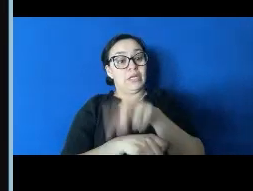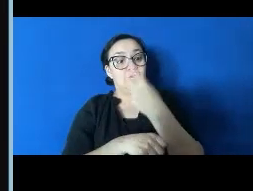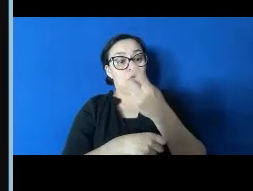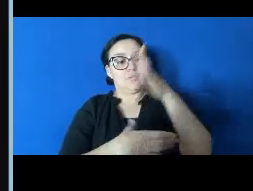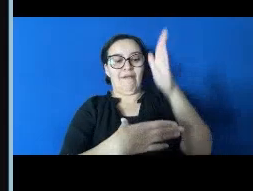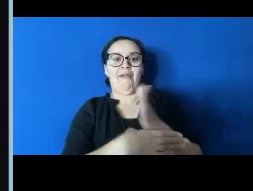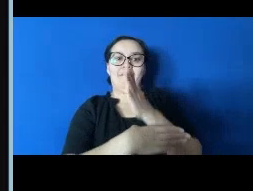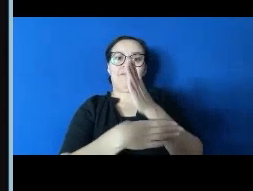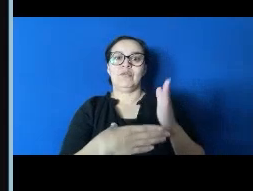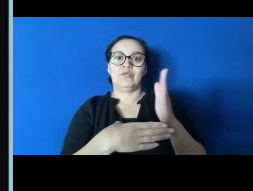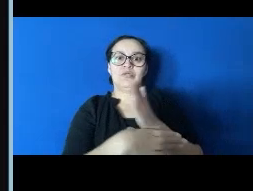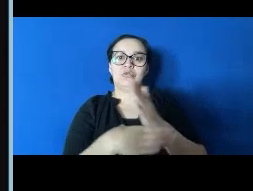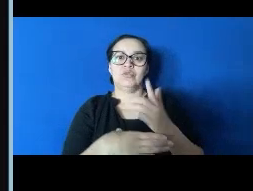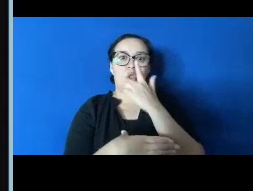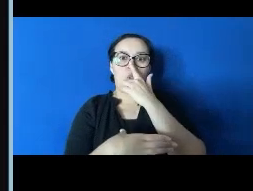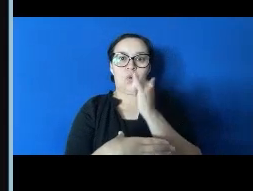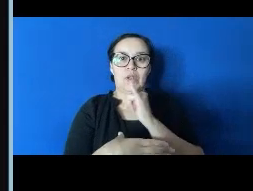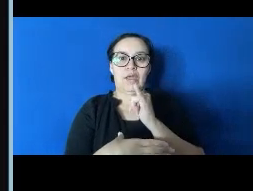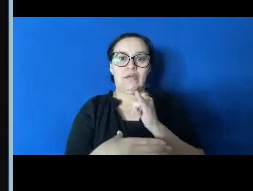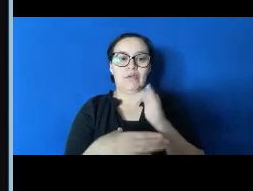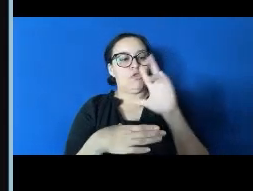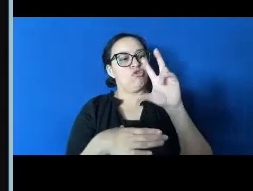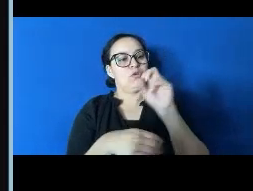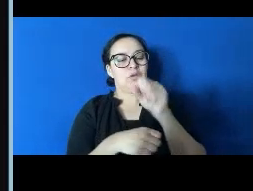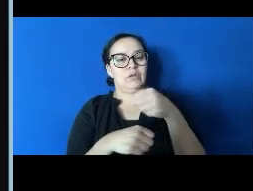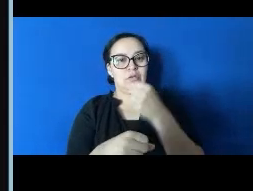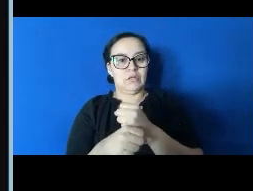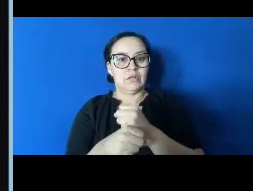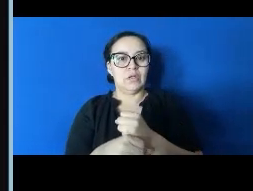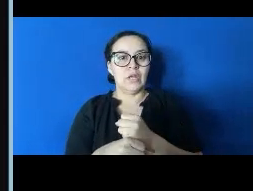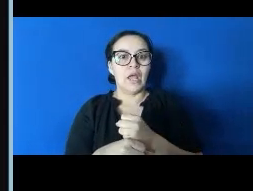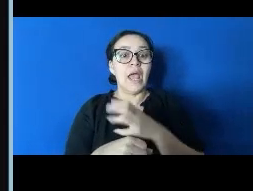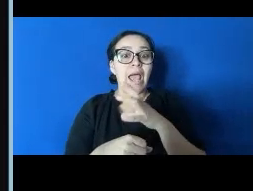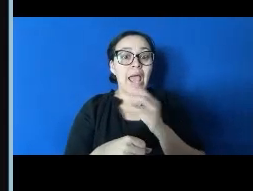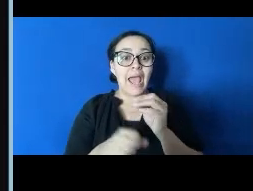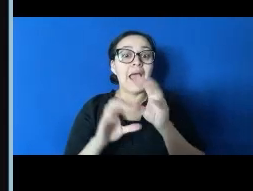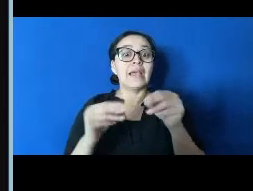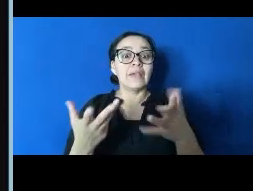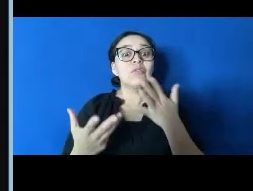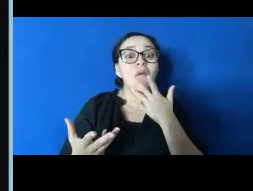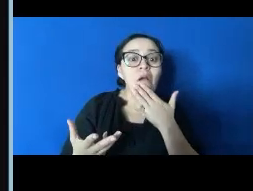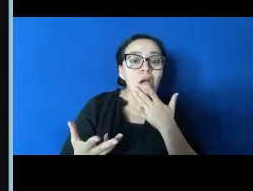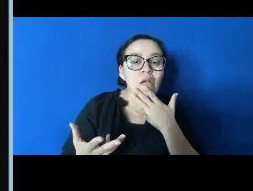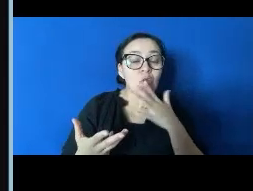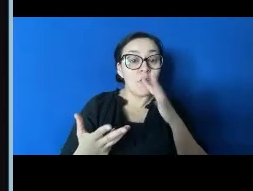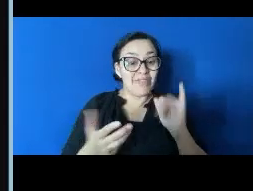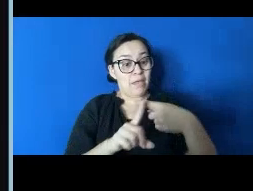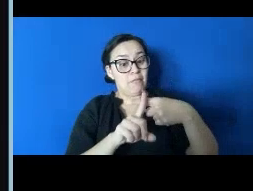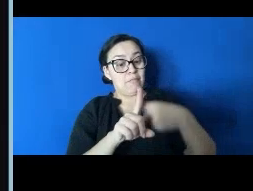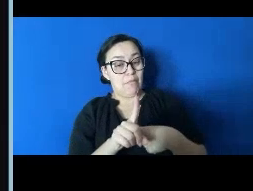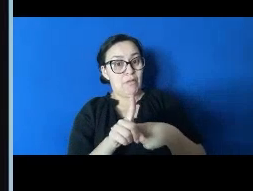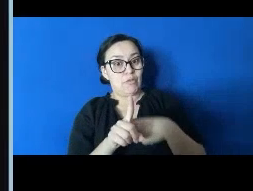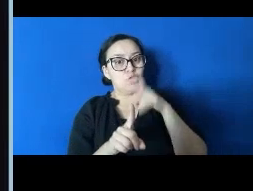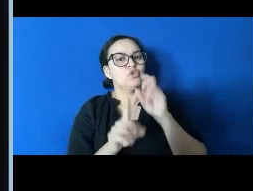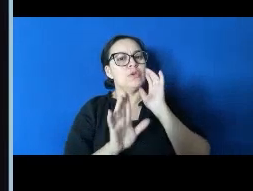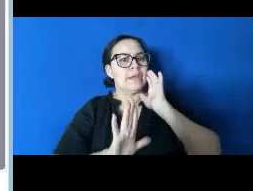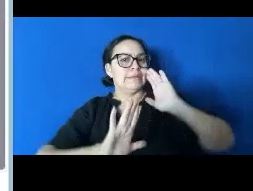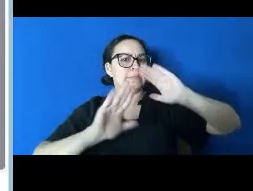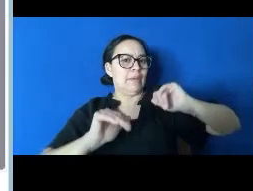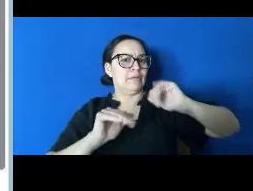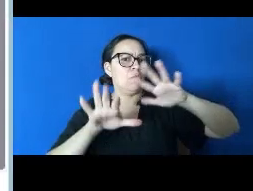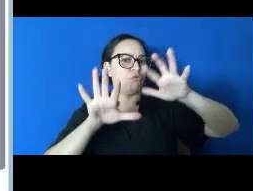years, and colors, so you have an idea of what you should expect in the region during